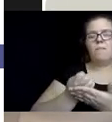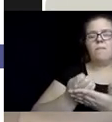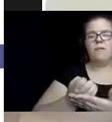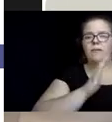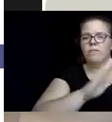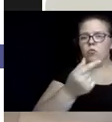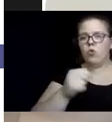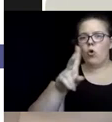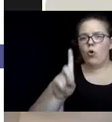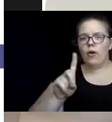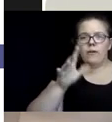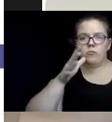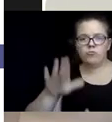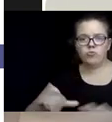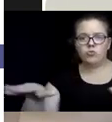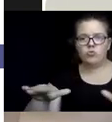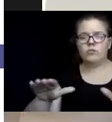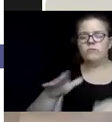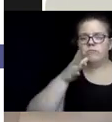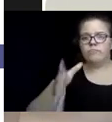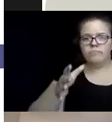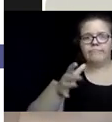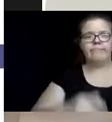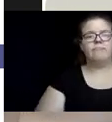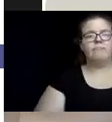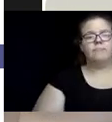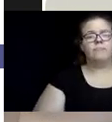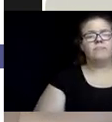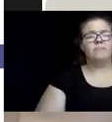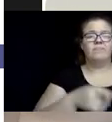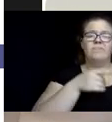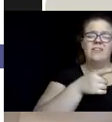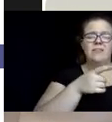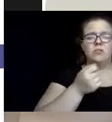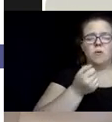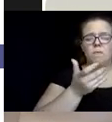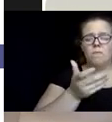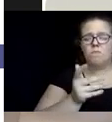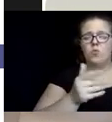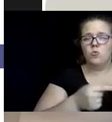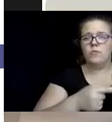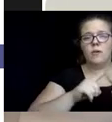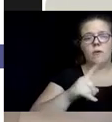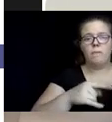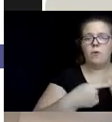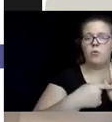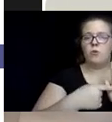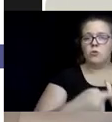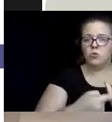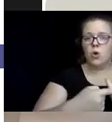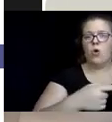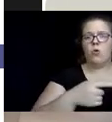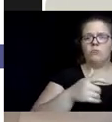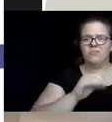these are just a couple of sound bites, but certainly they indicate a lack of support for older adults. Of course, this is